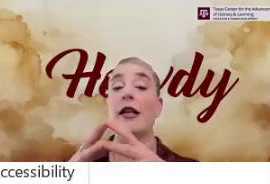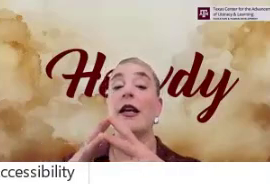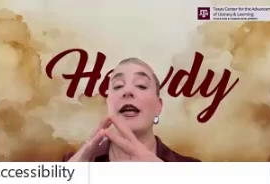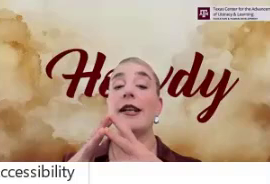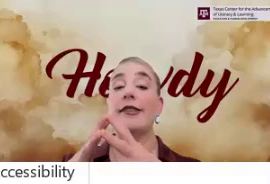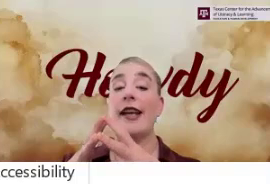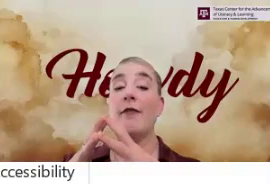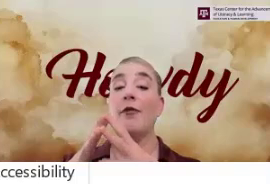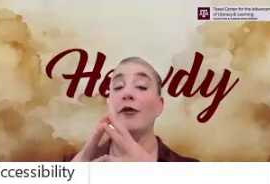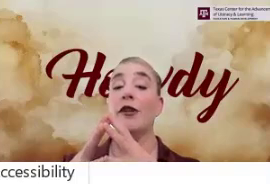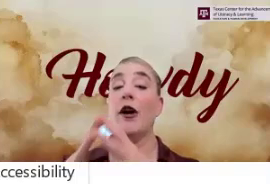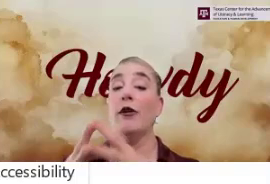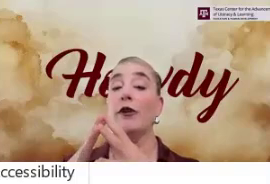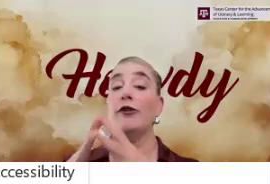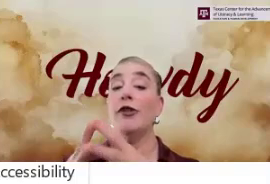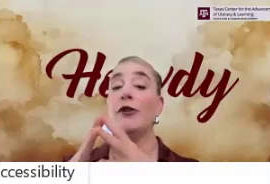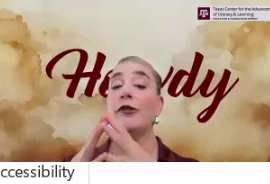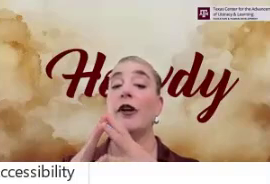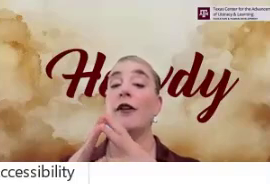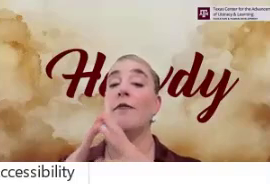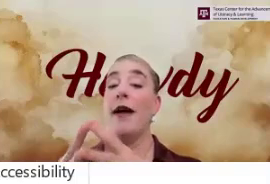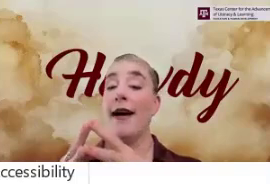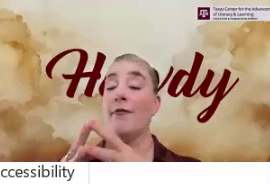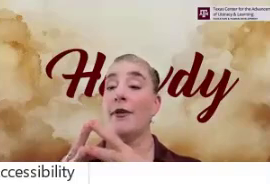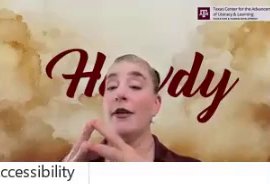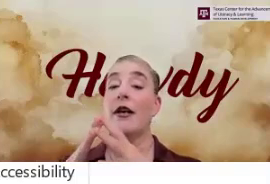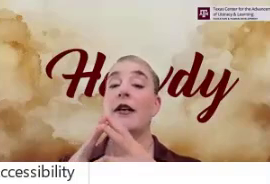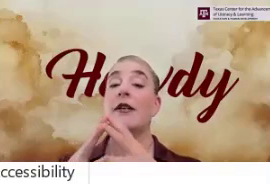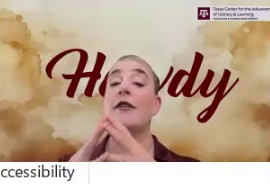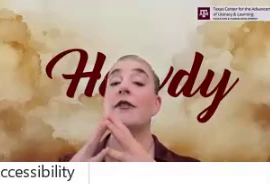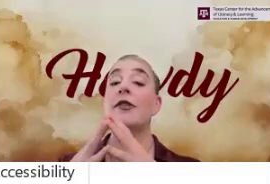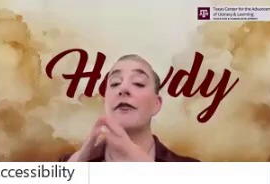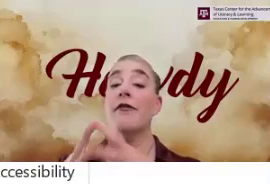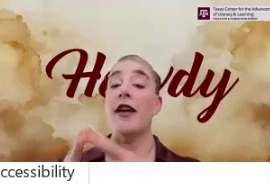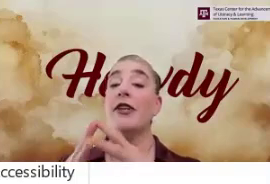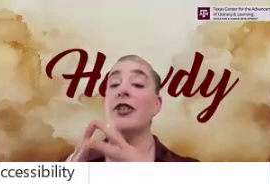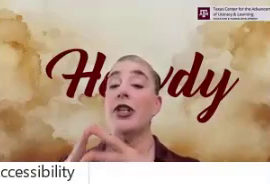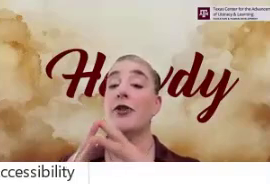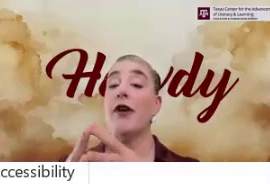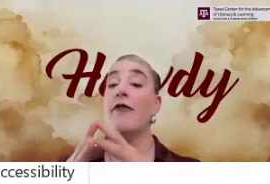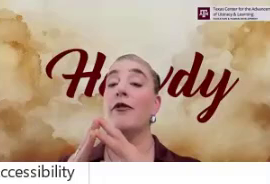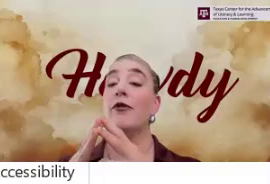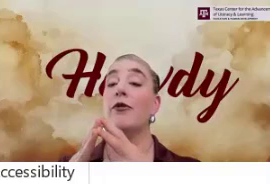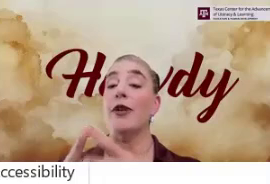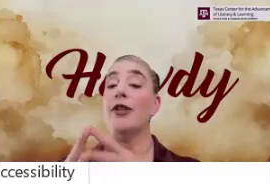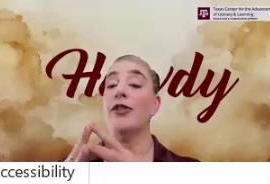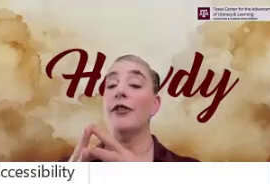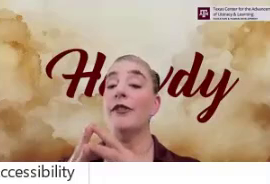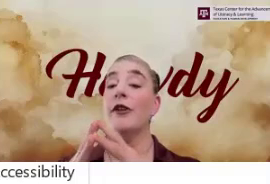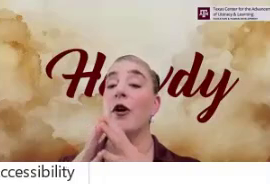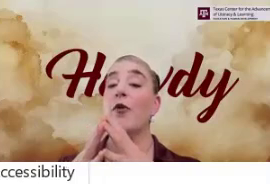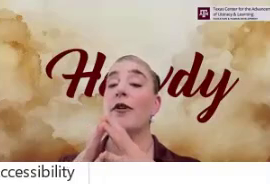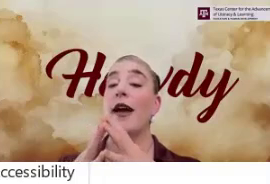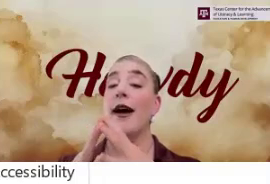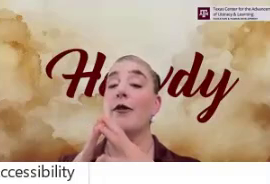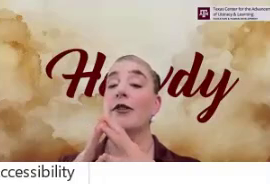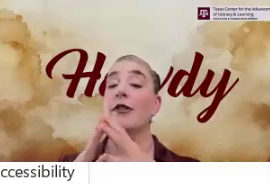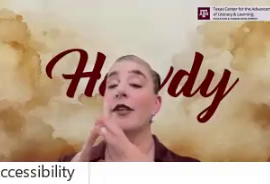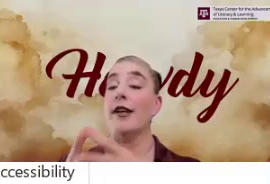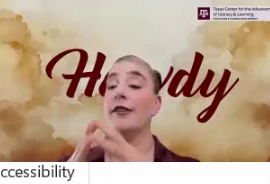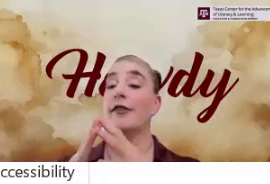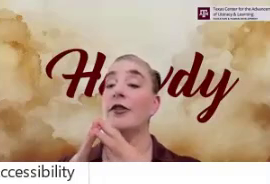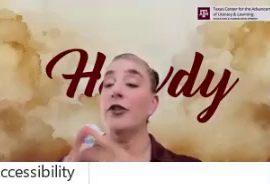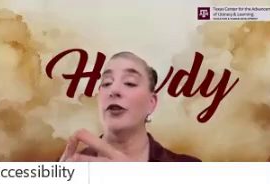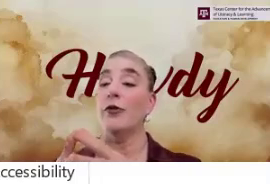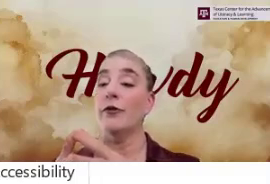color. Examples: colors used on a map to convey geographical regions